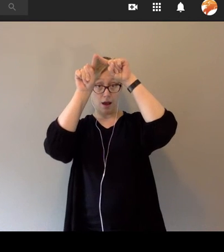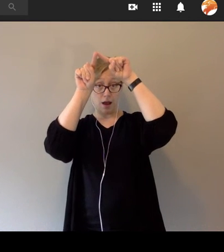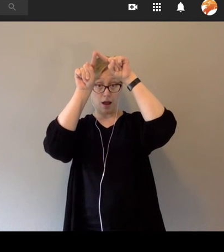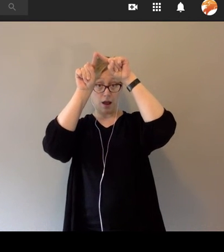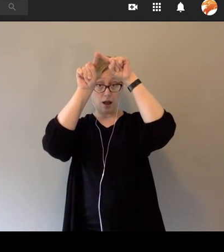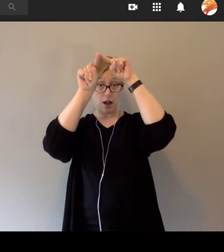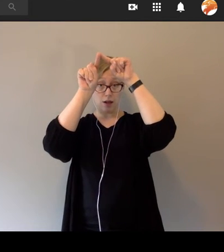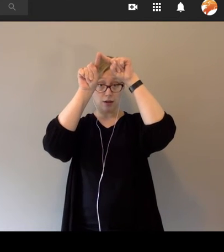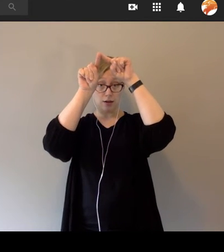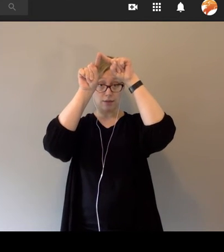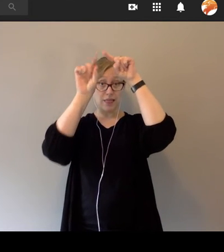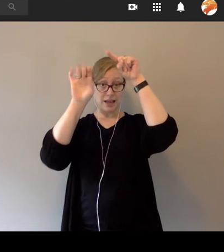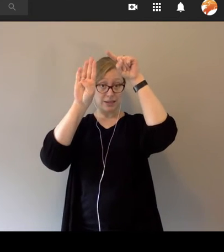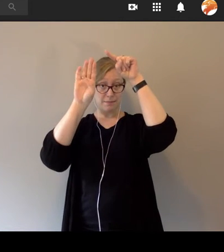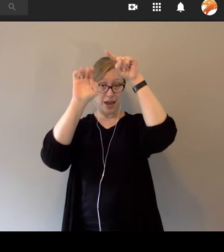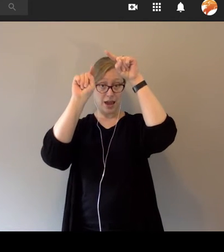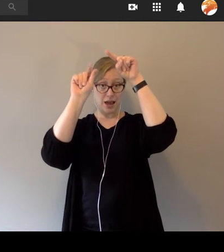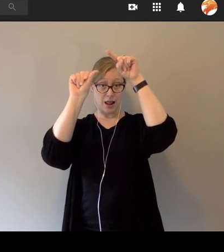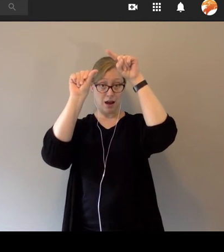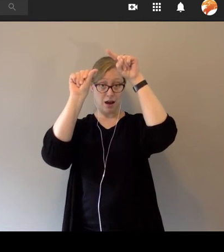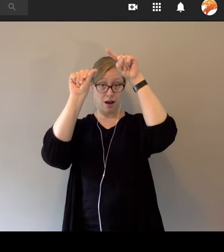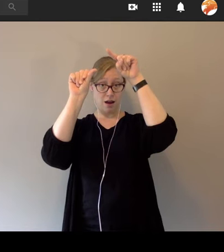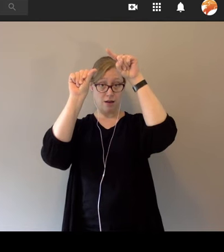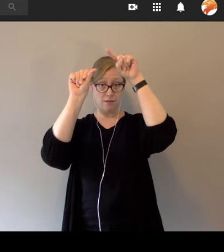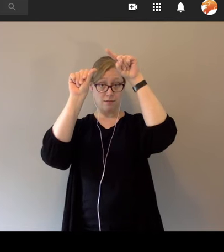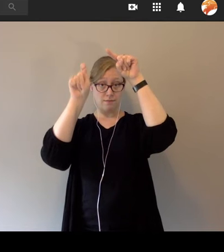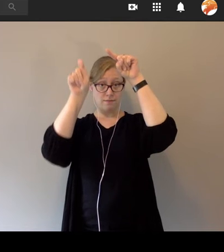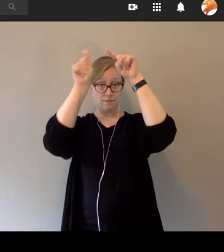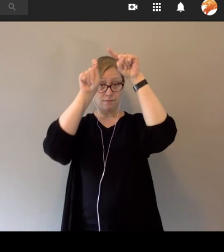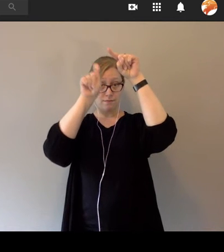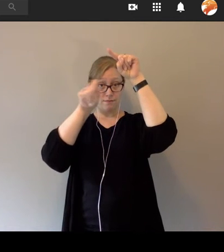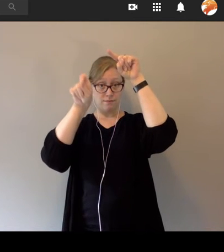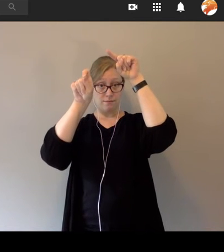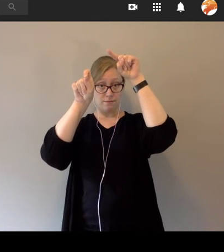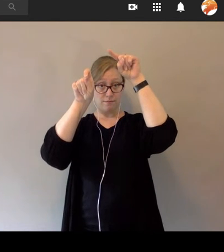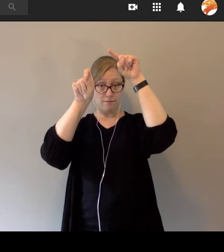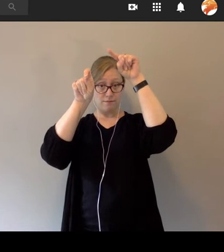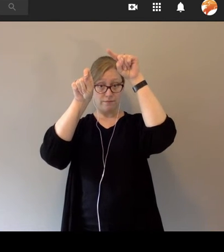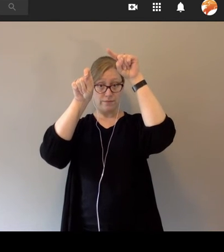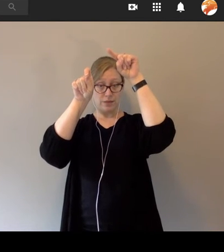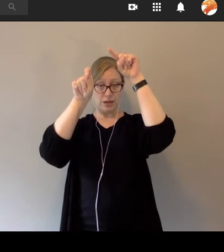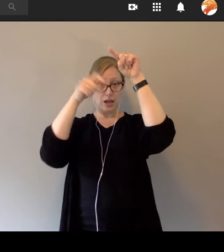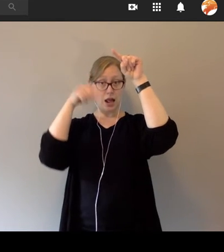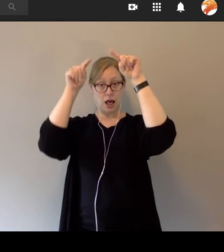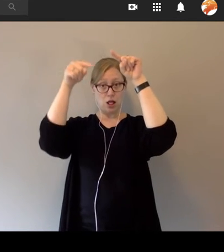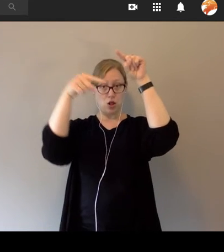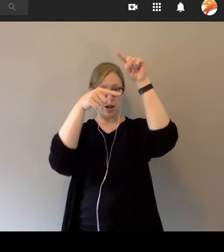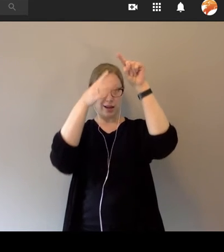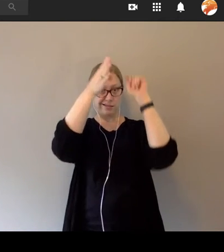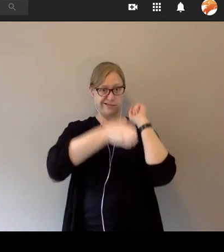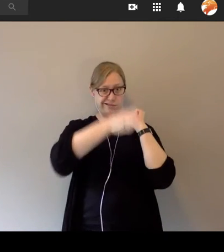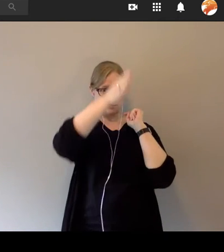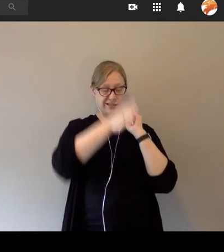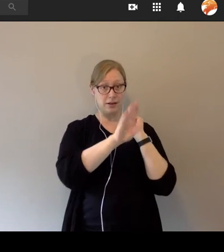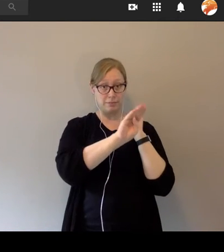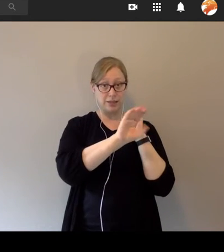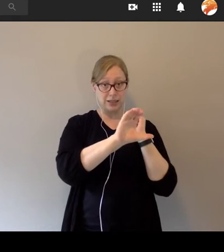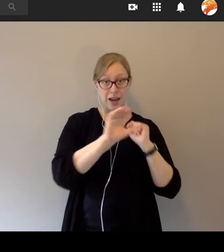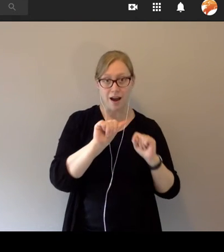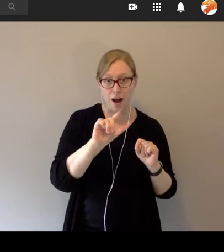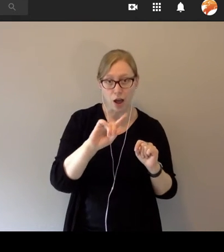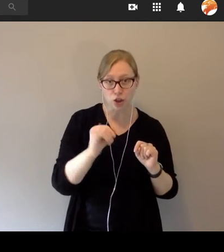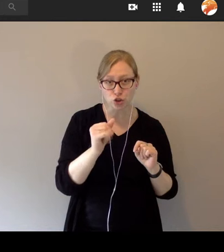measures beta, and I look at the adjacent side, which is side BC, and the hypotenuse, that's